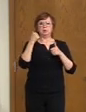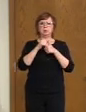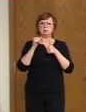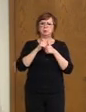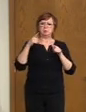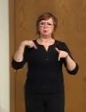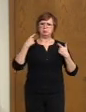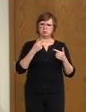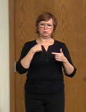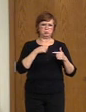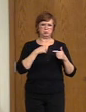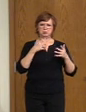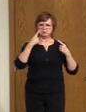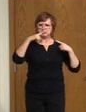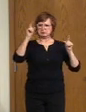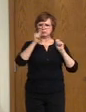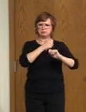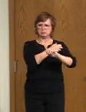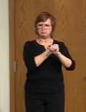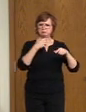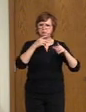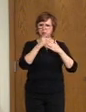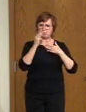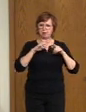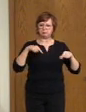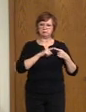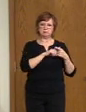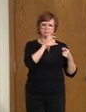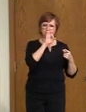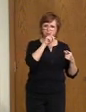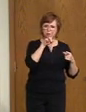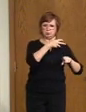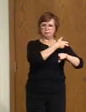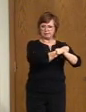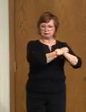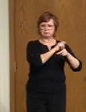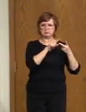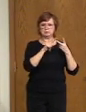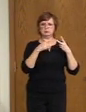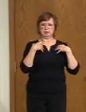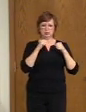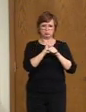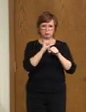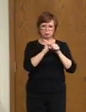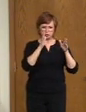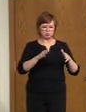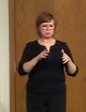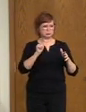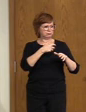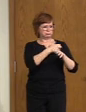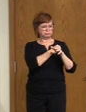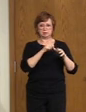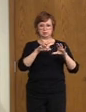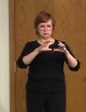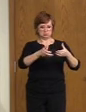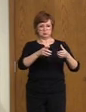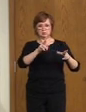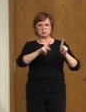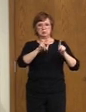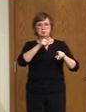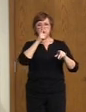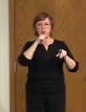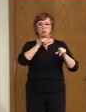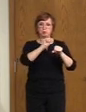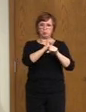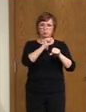well for us for influenza and healthcare workers, people who are at risk, people who live with people who are at risk, get vaccinated for the flu